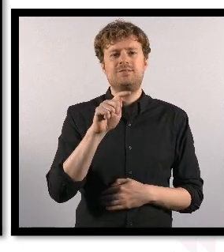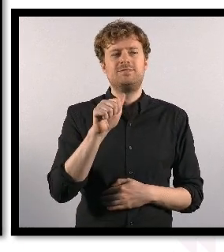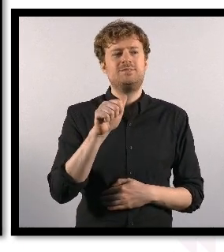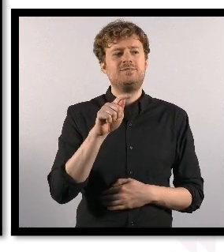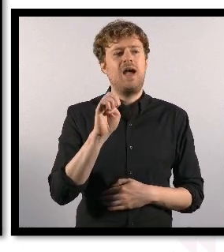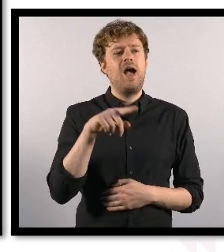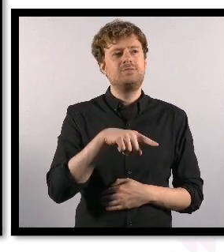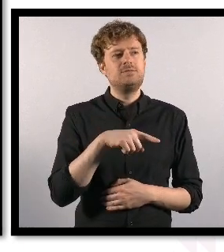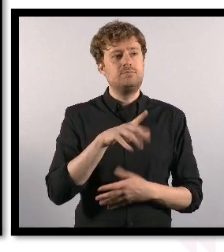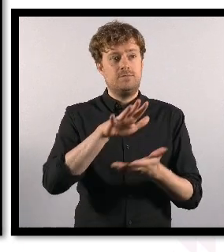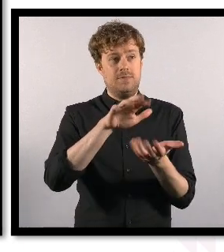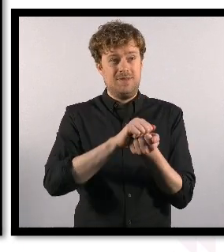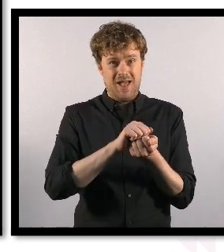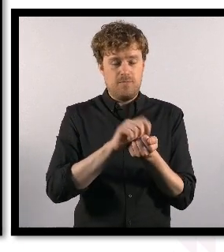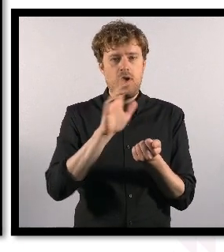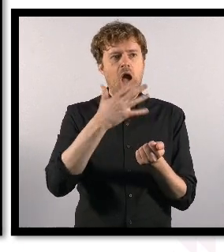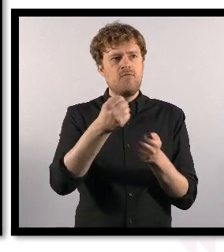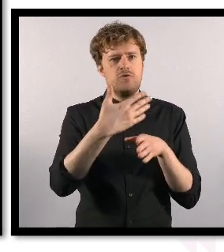high throughput manner.